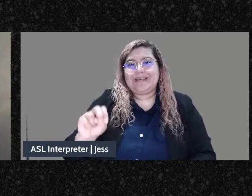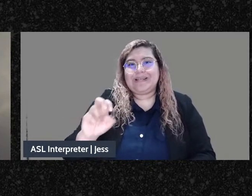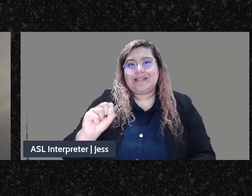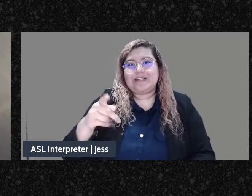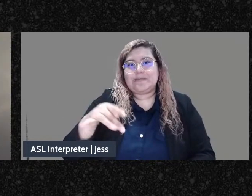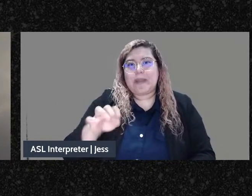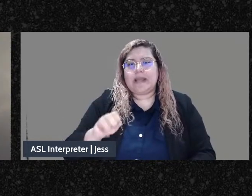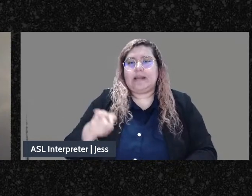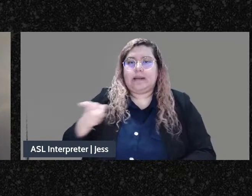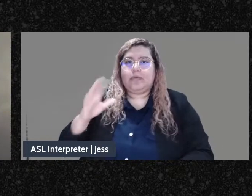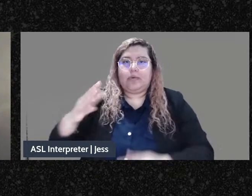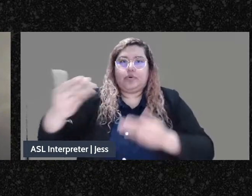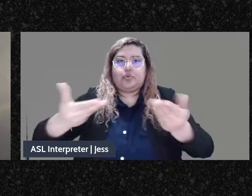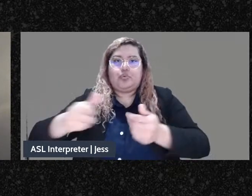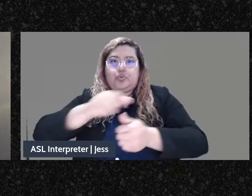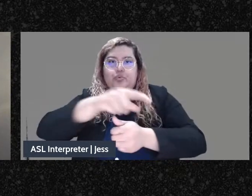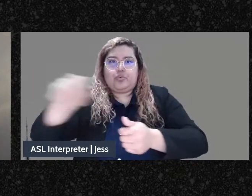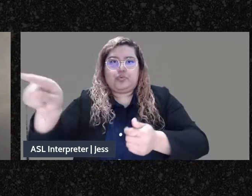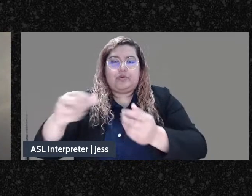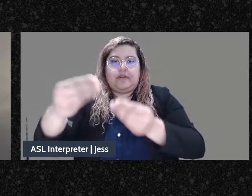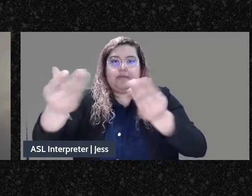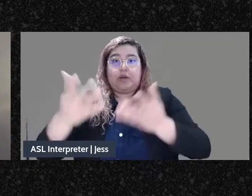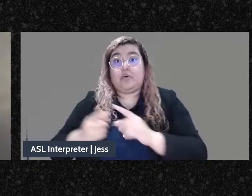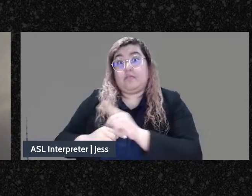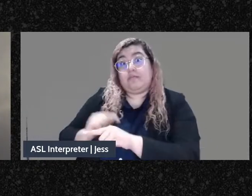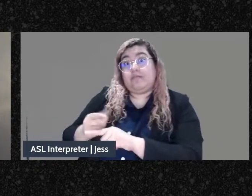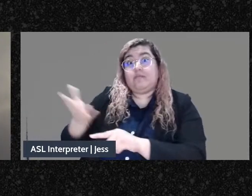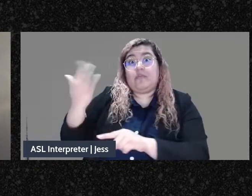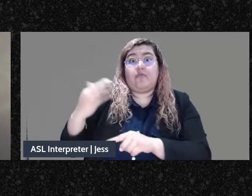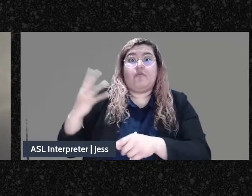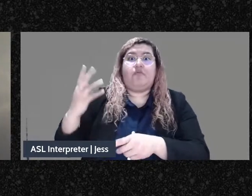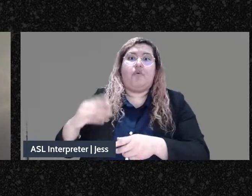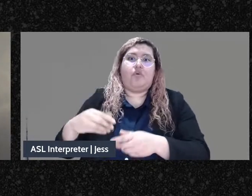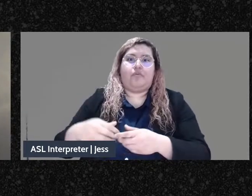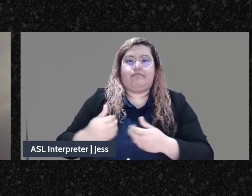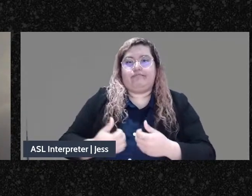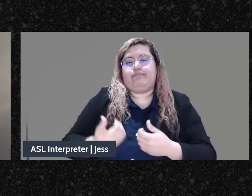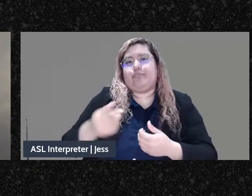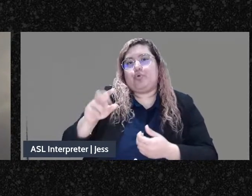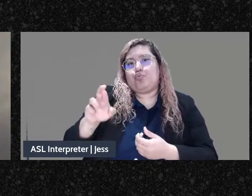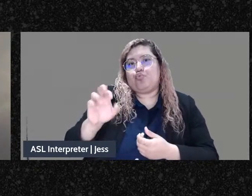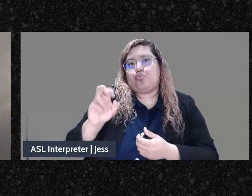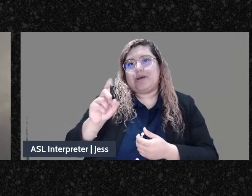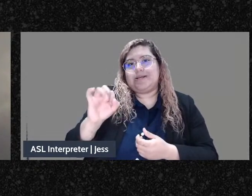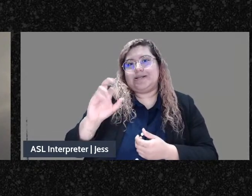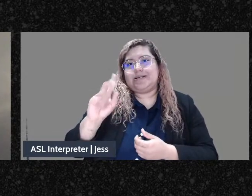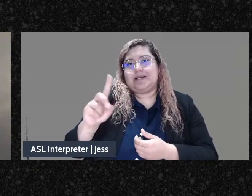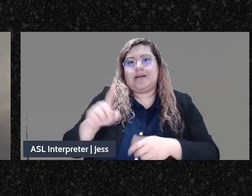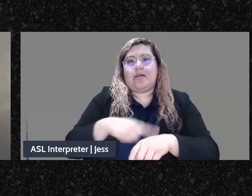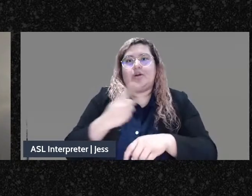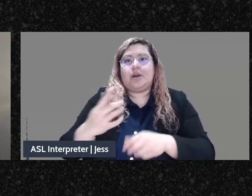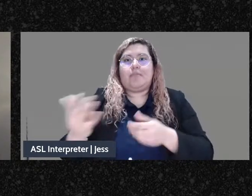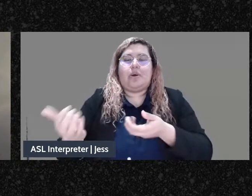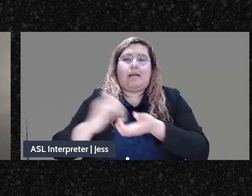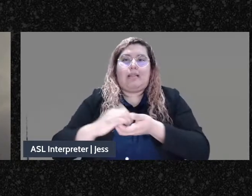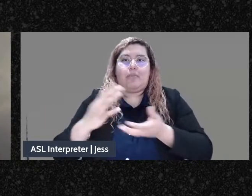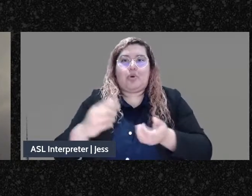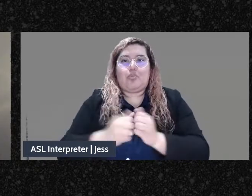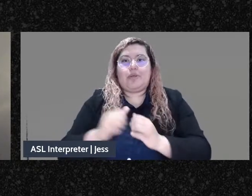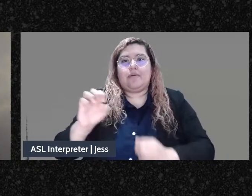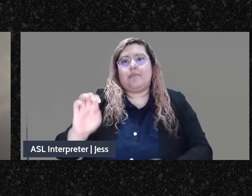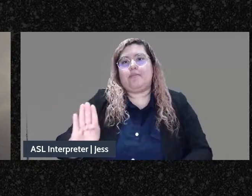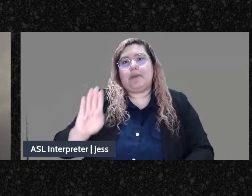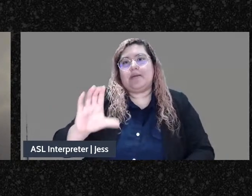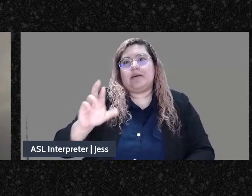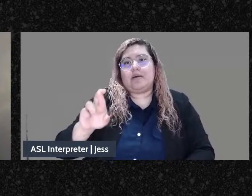speakers. Dean Spade is a former resident and longtime collaborator with BCRW, most recently producing the Building Capacity